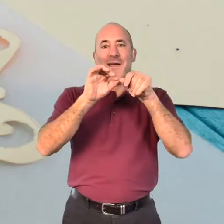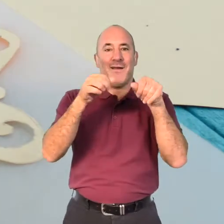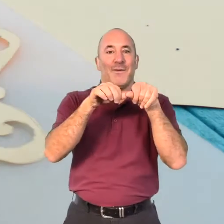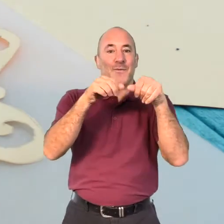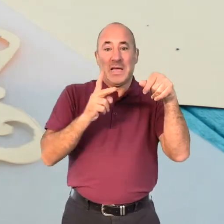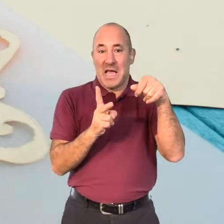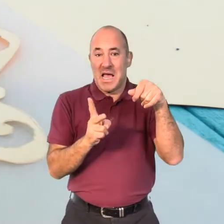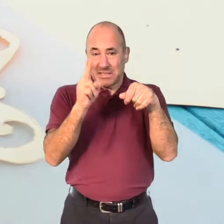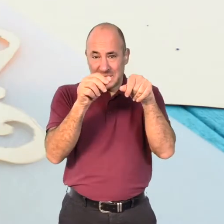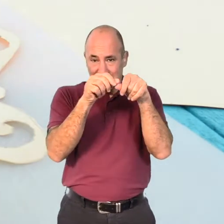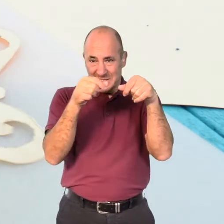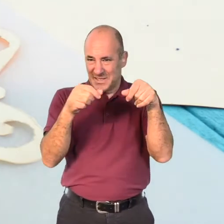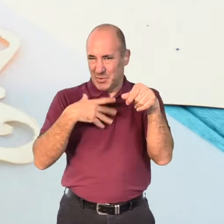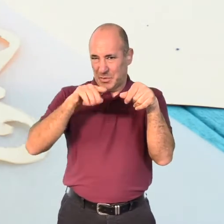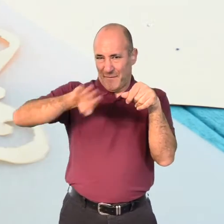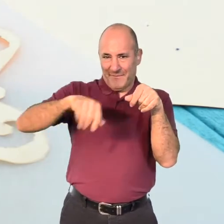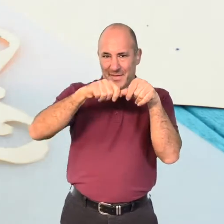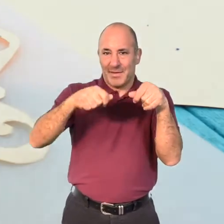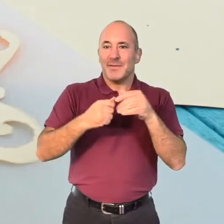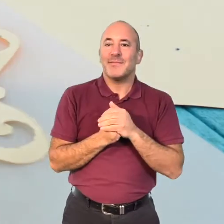off. I don't need that bit.